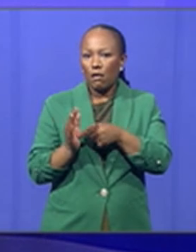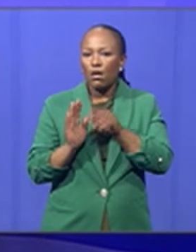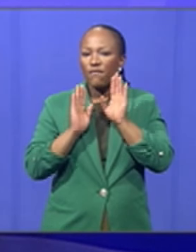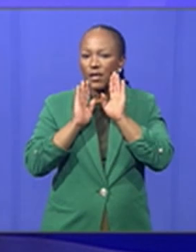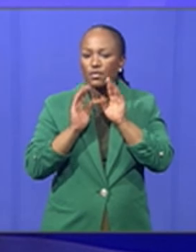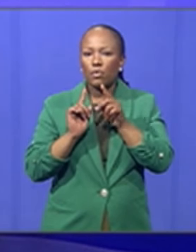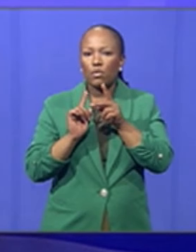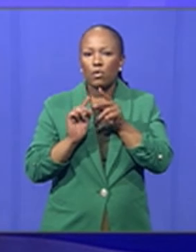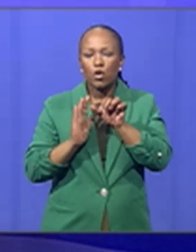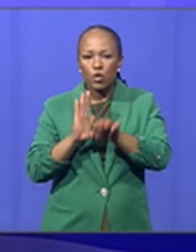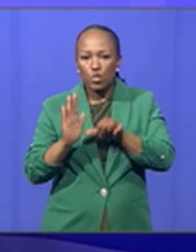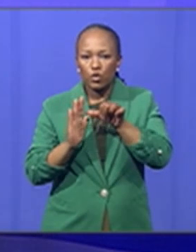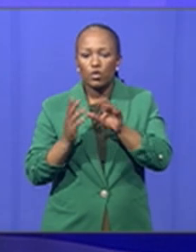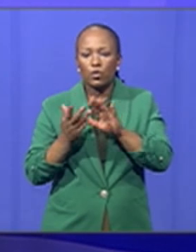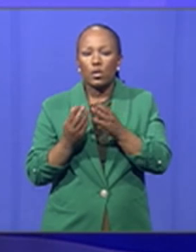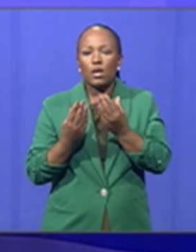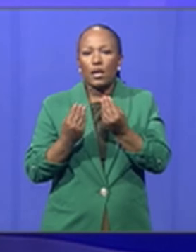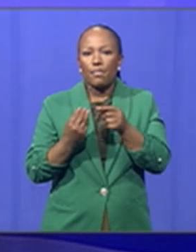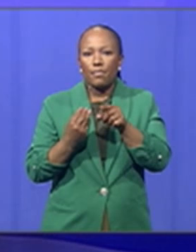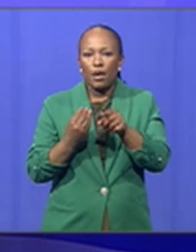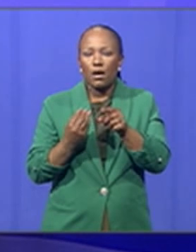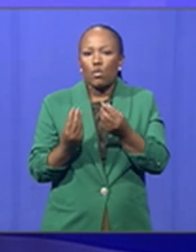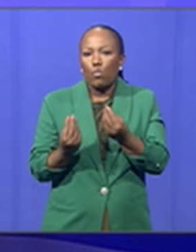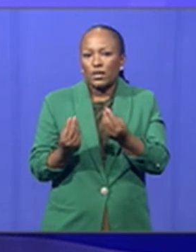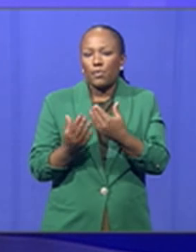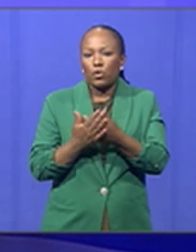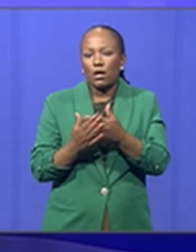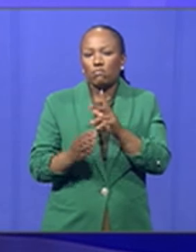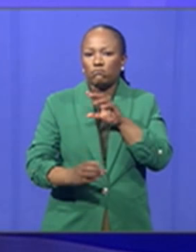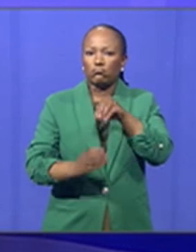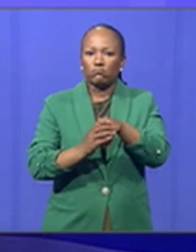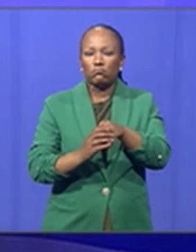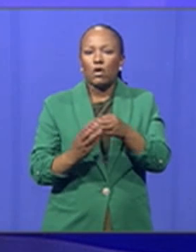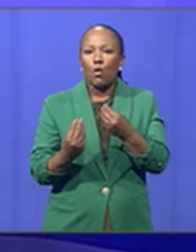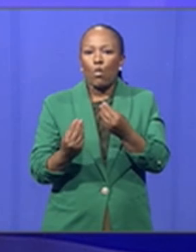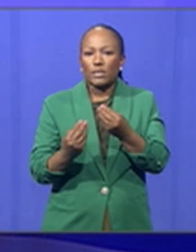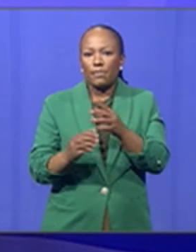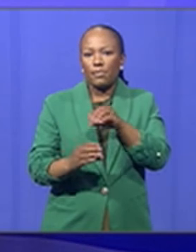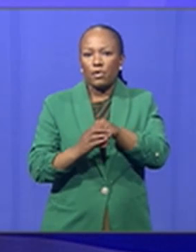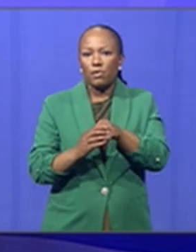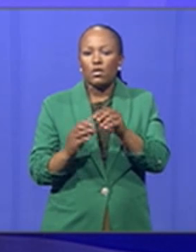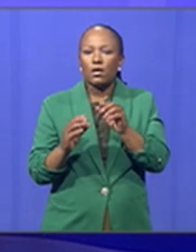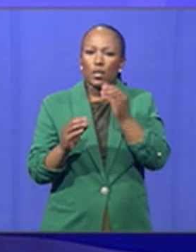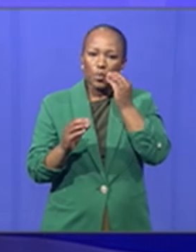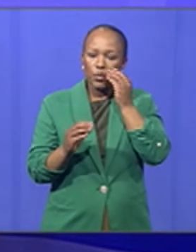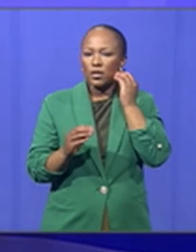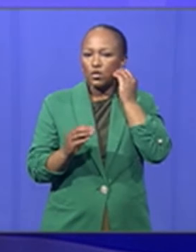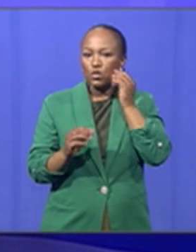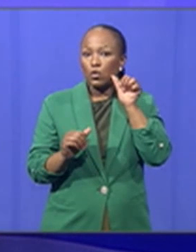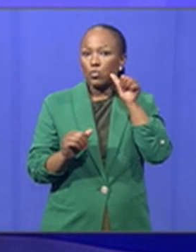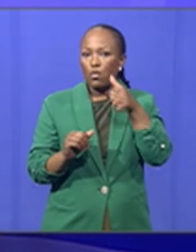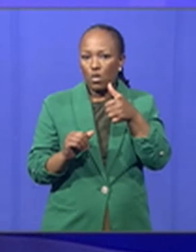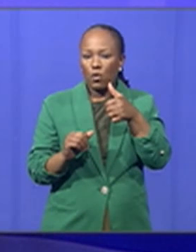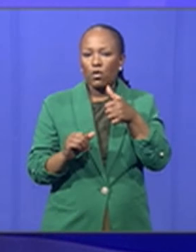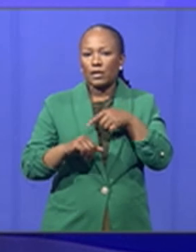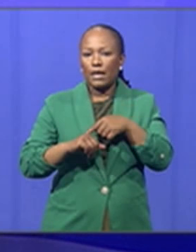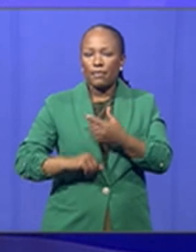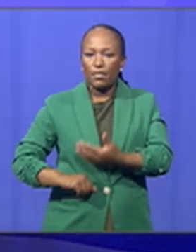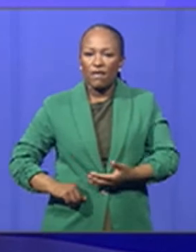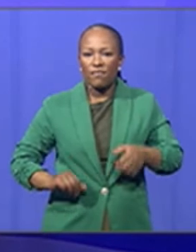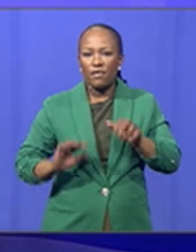X, YouTube le nomoro ya rena fa o le ka kgata go tema ya WhatsApp. Ba sehlopha sa ditaba tša Sesotho ba tlalofa tšona ka seripagare go